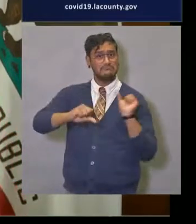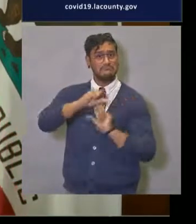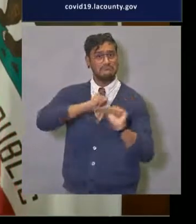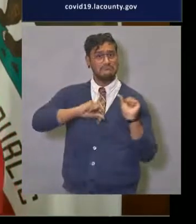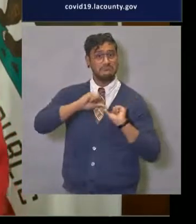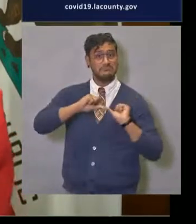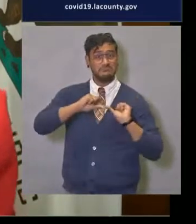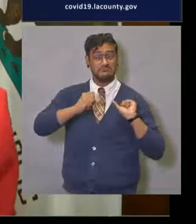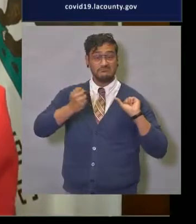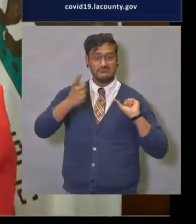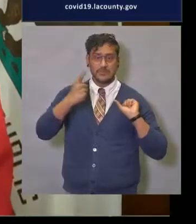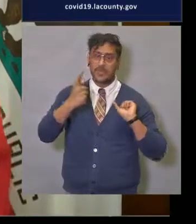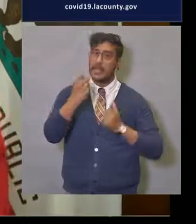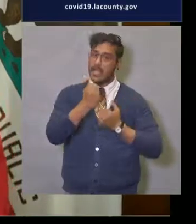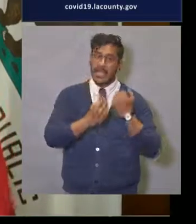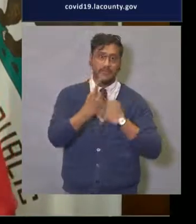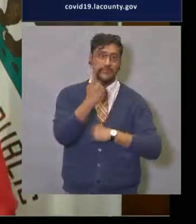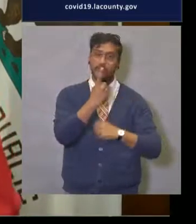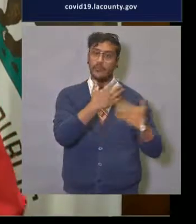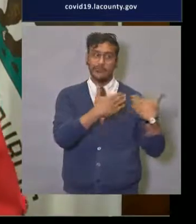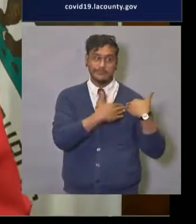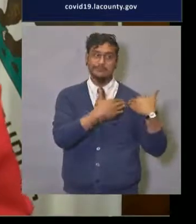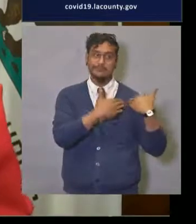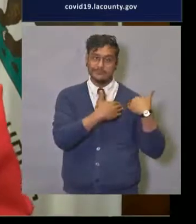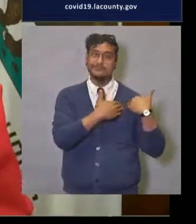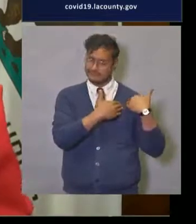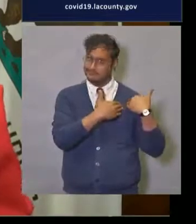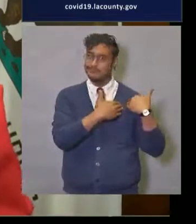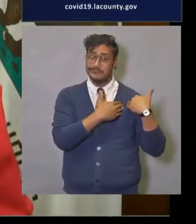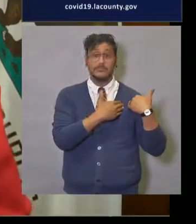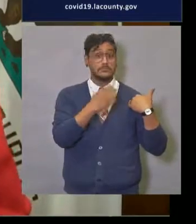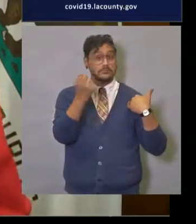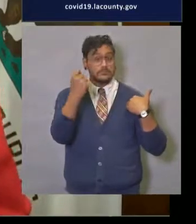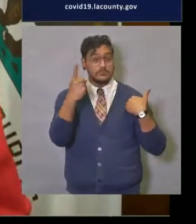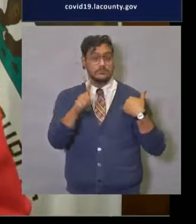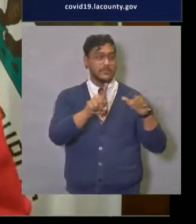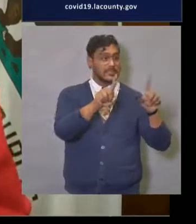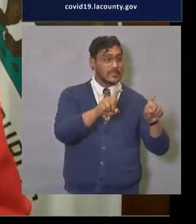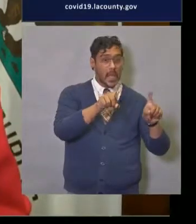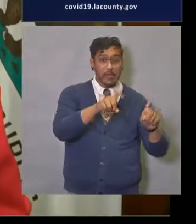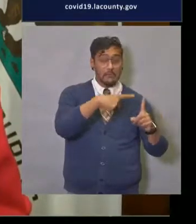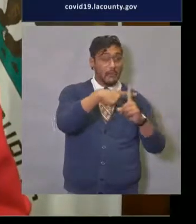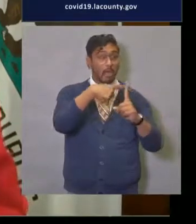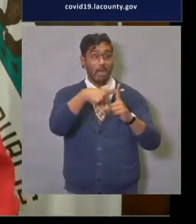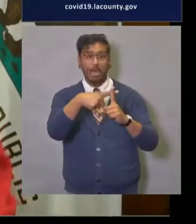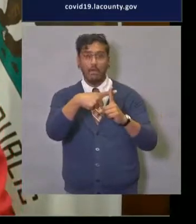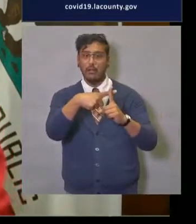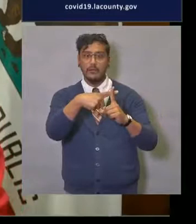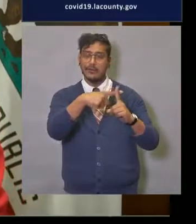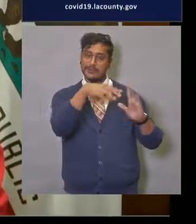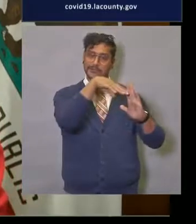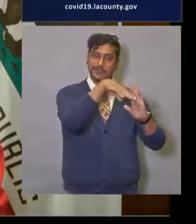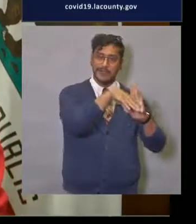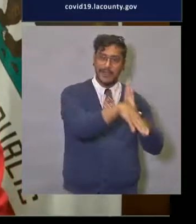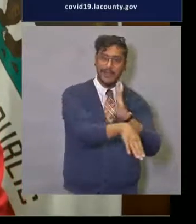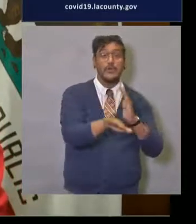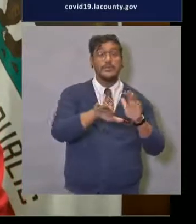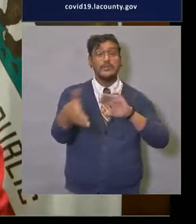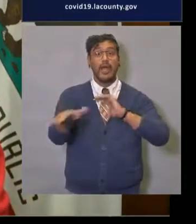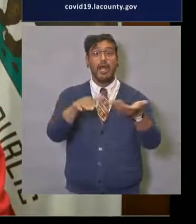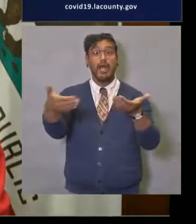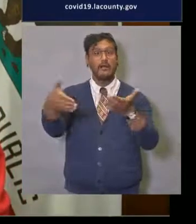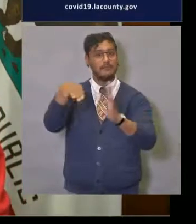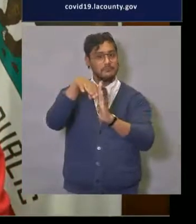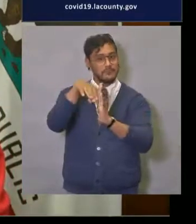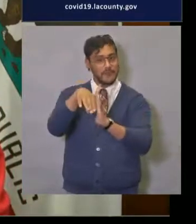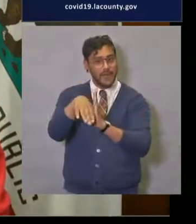of all of this hard work, cases, test positivity, hospitalizations, and deaths are all dropping. However, we know that